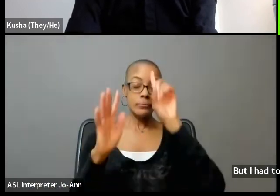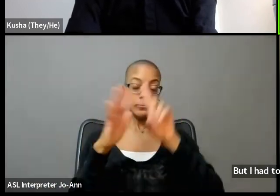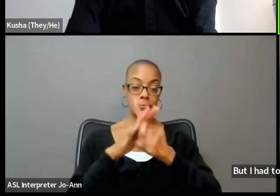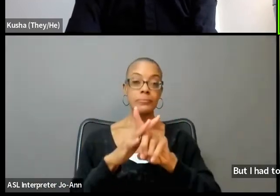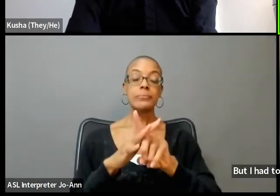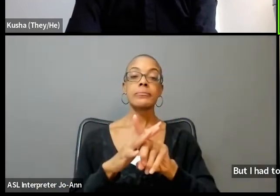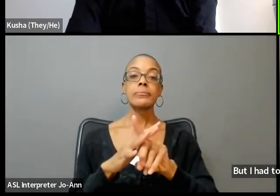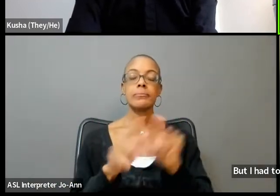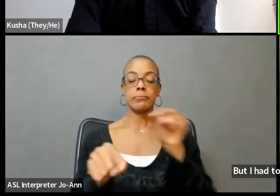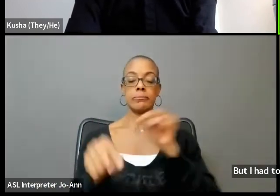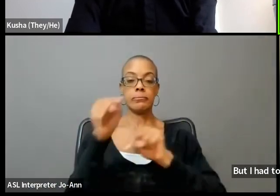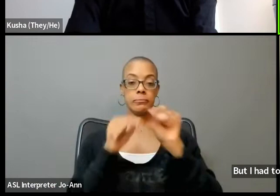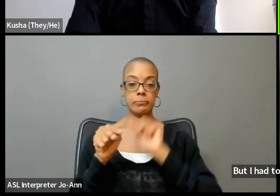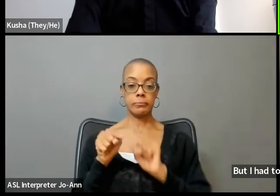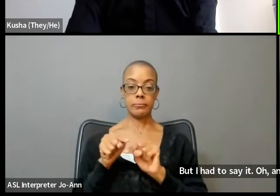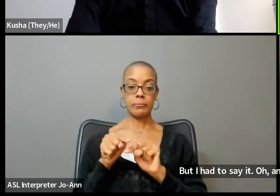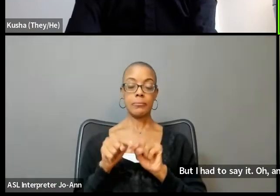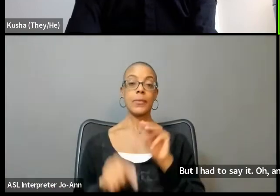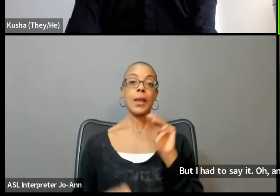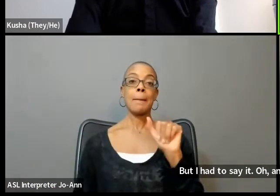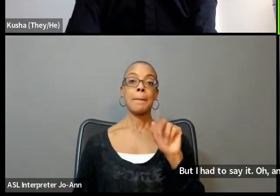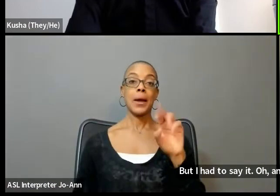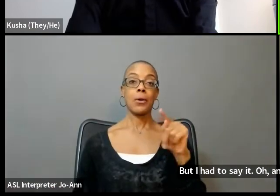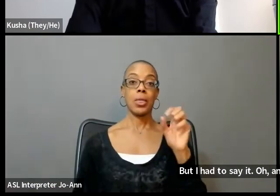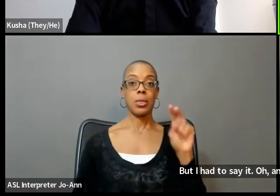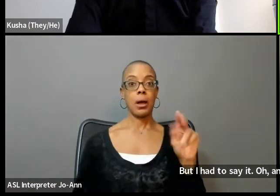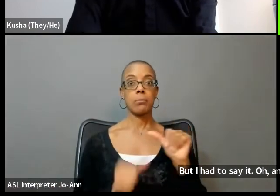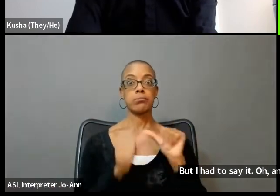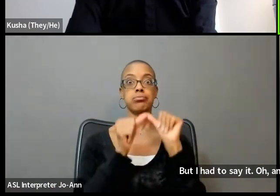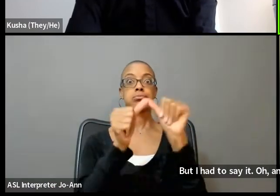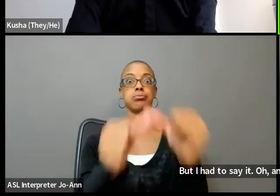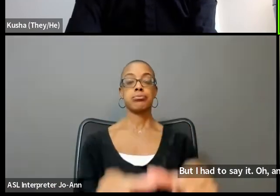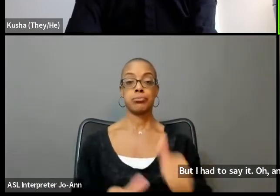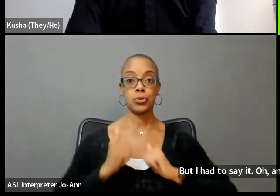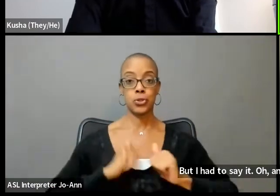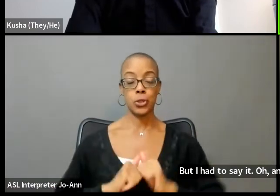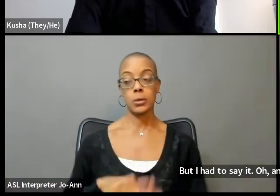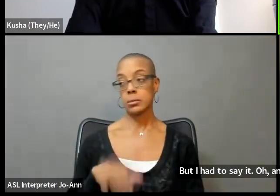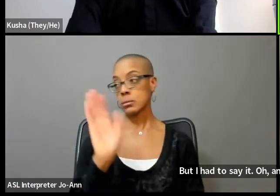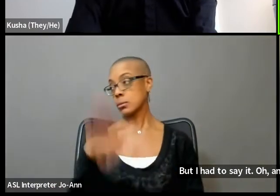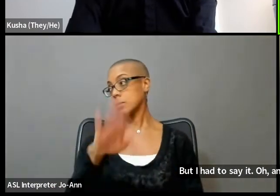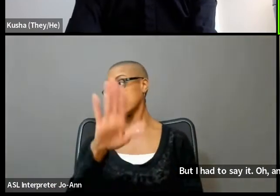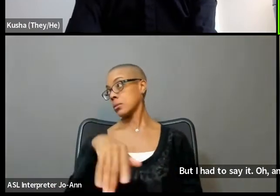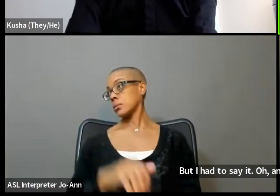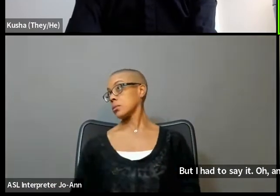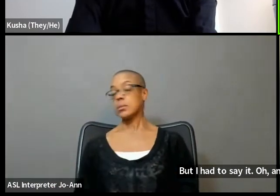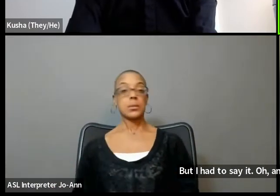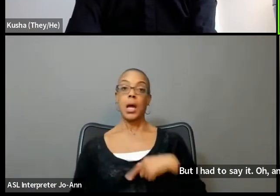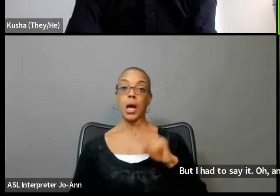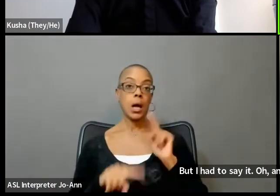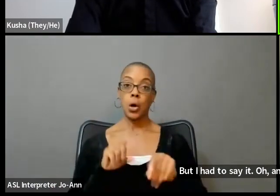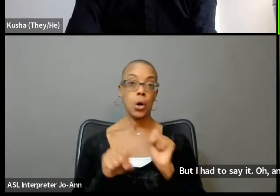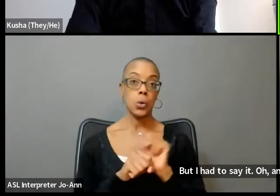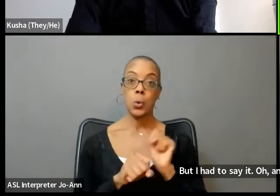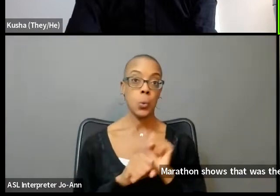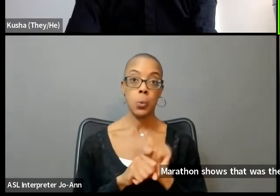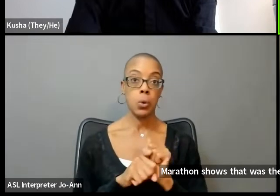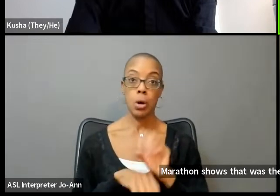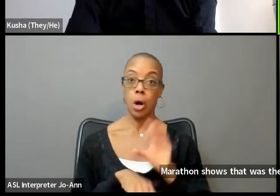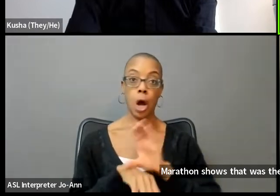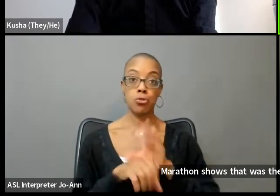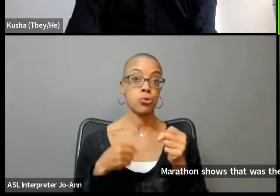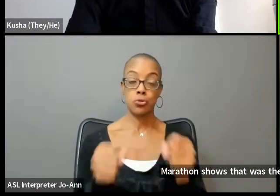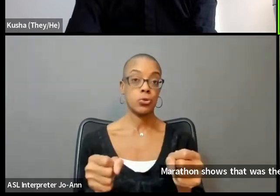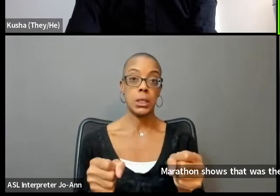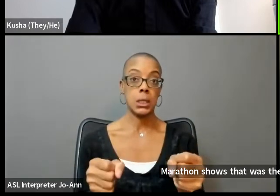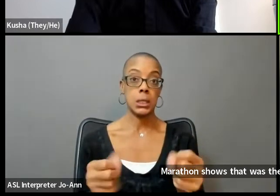To rewind back to the marathon shows, Chal, that was the other reason why I couldn't work on Church Street, is because of, you're